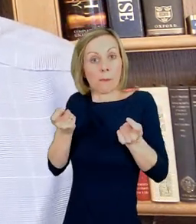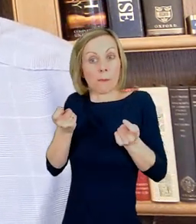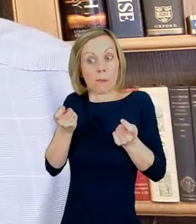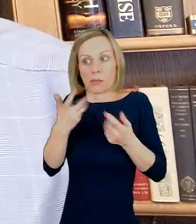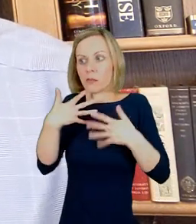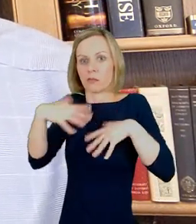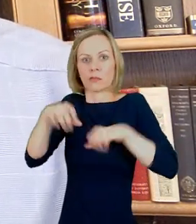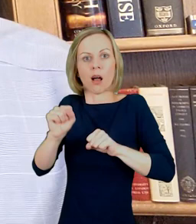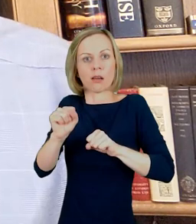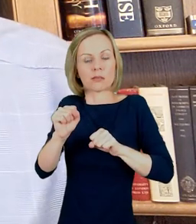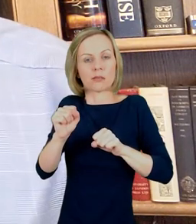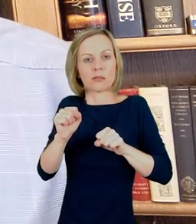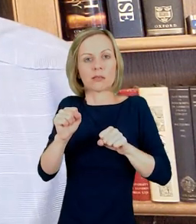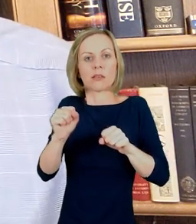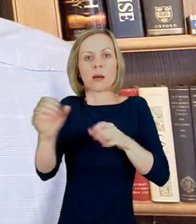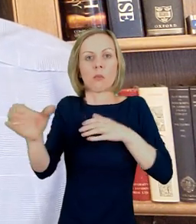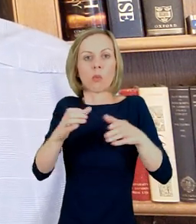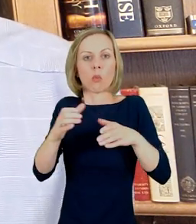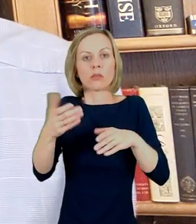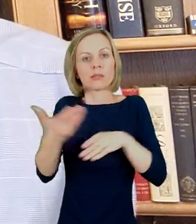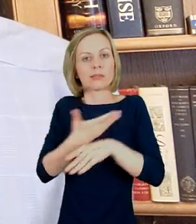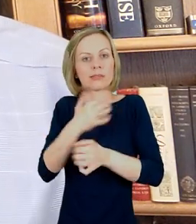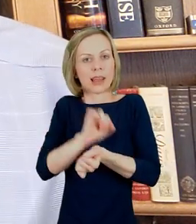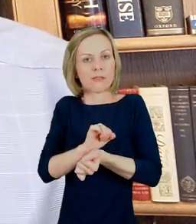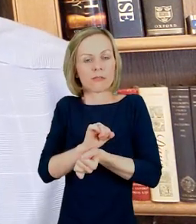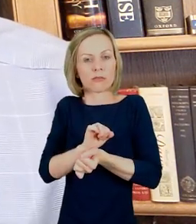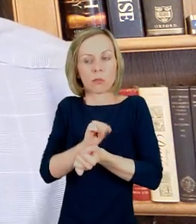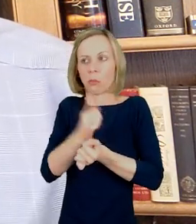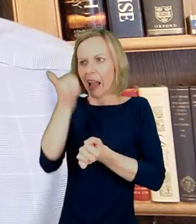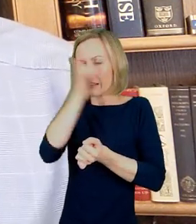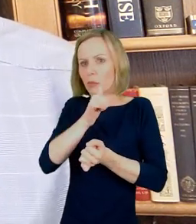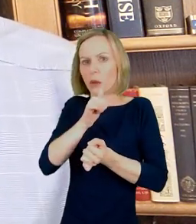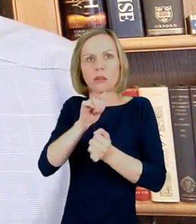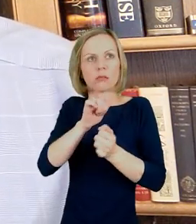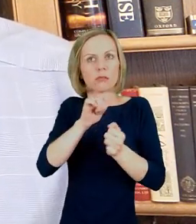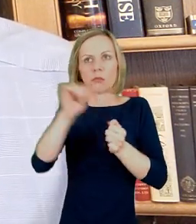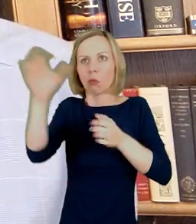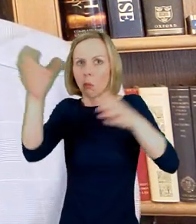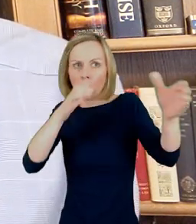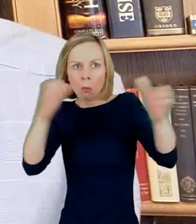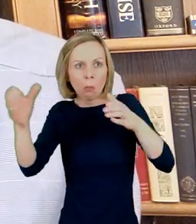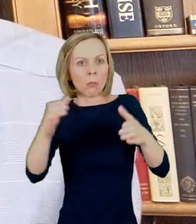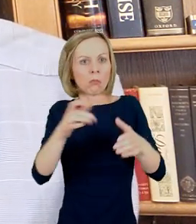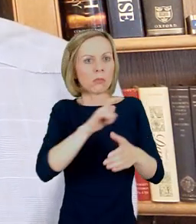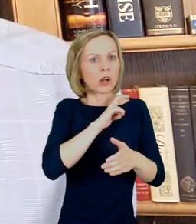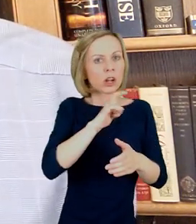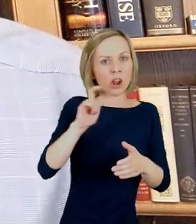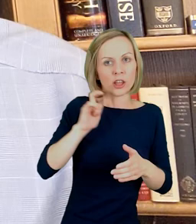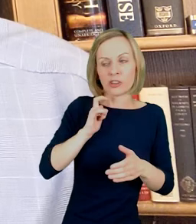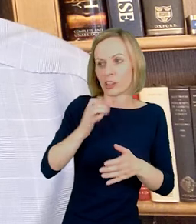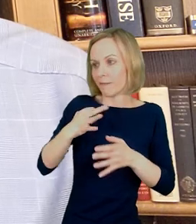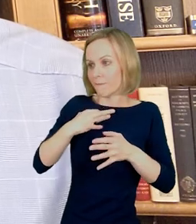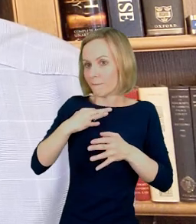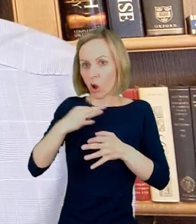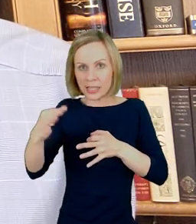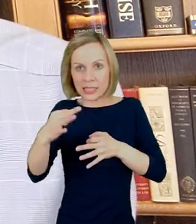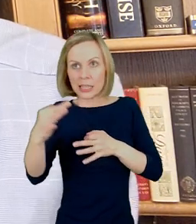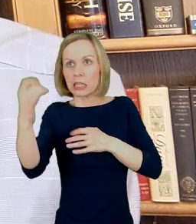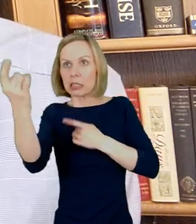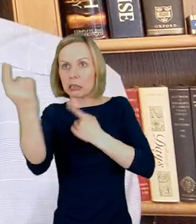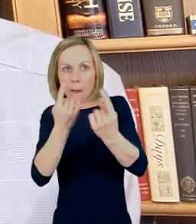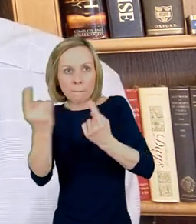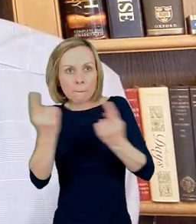born. And that brought together experts from a number of different areas: clergy people and volunteers working in local